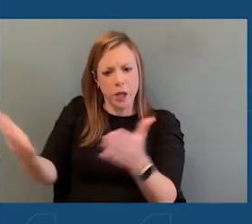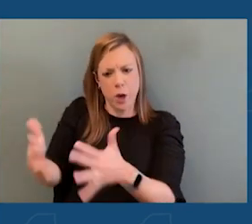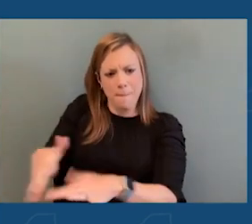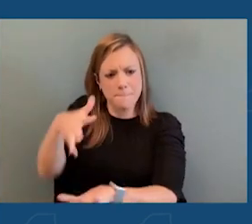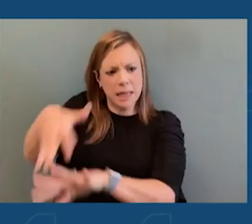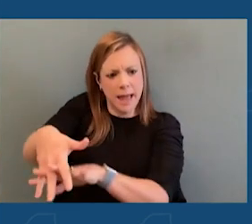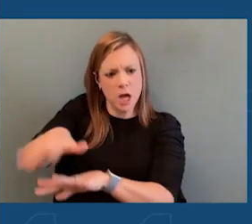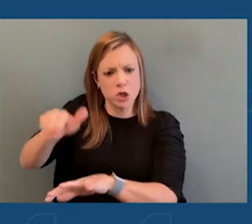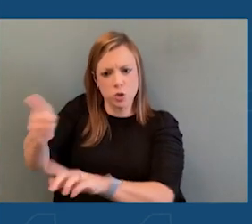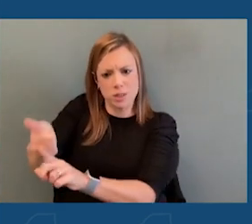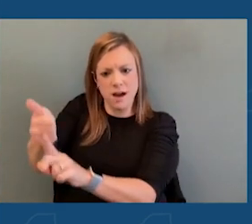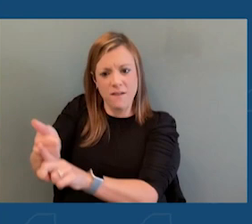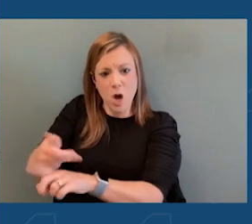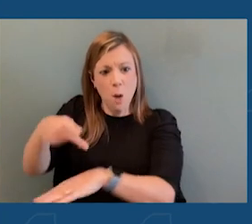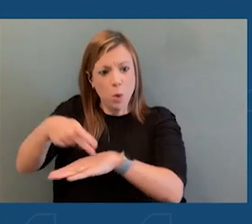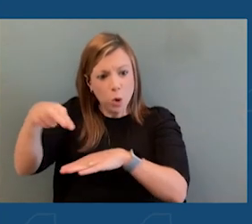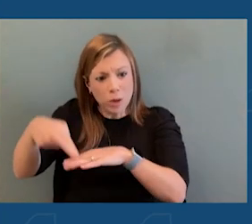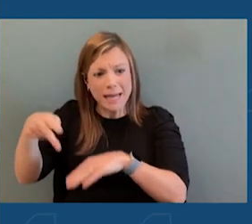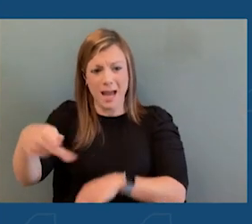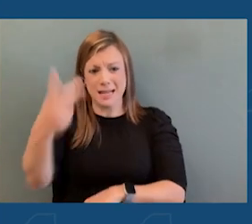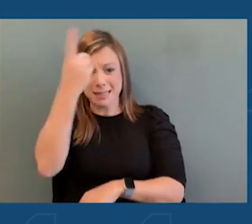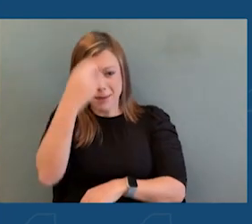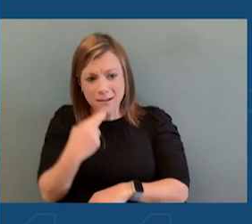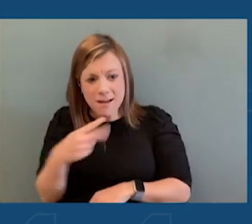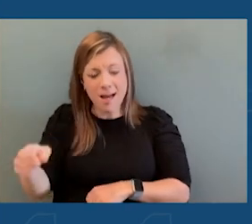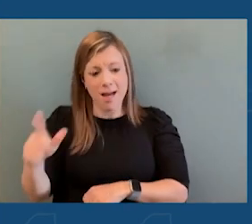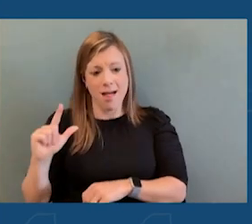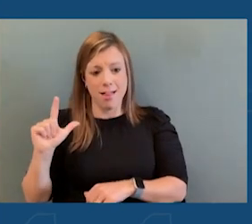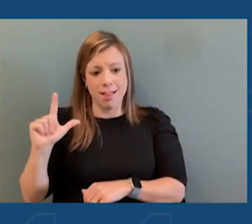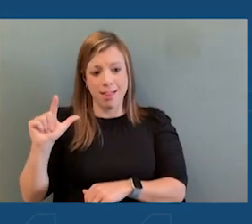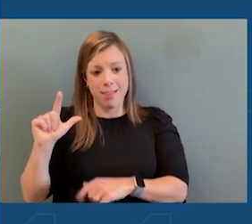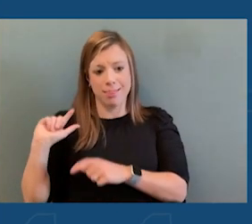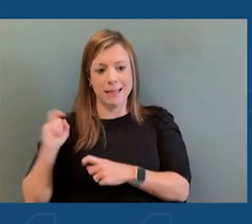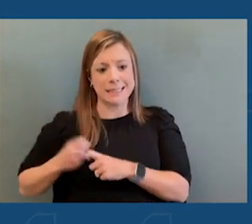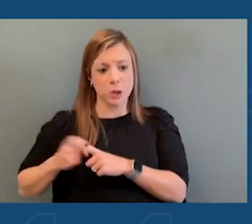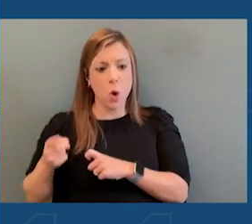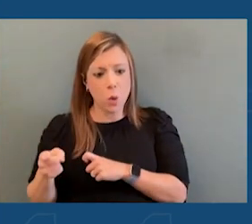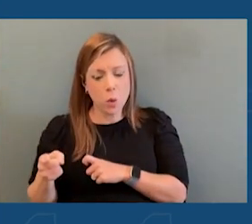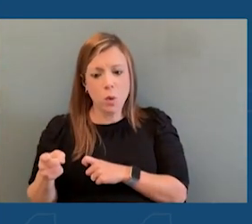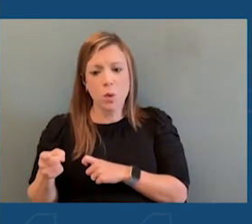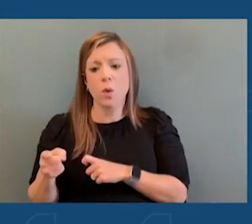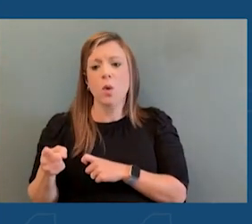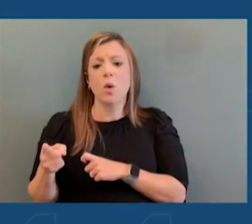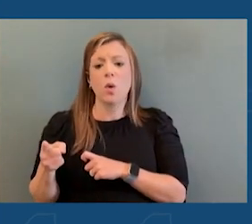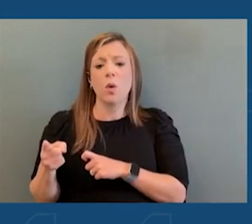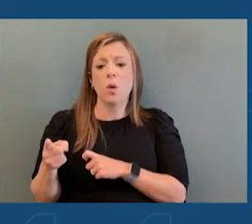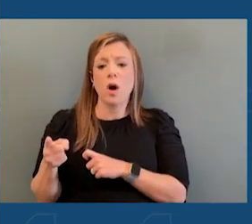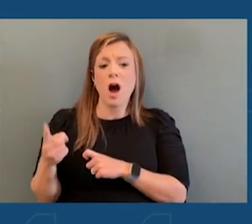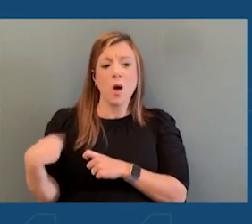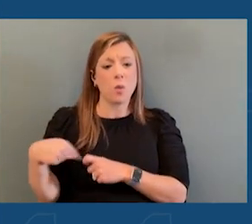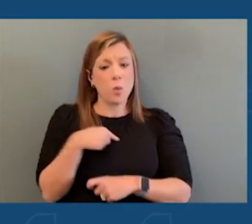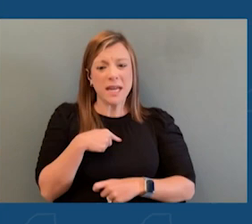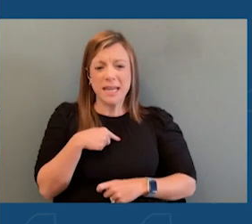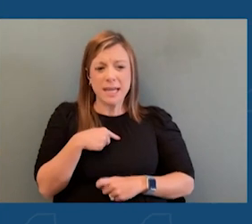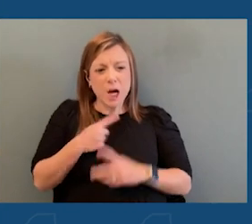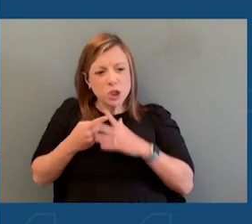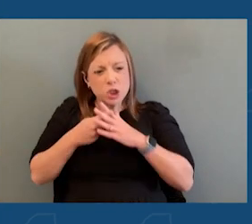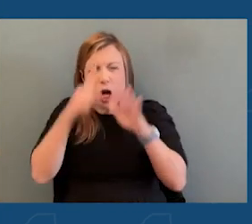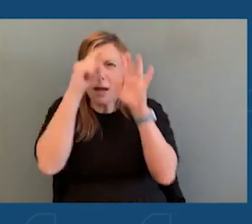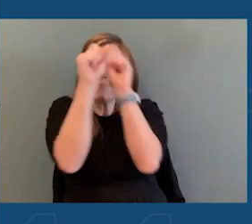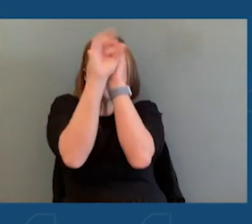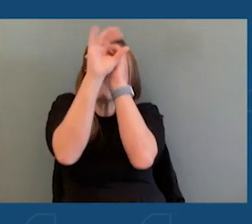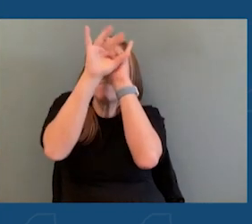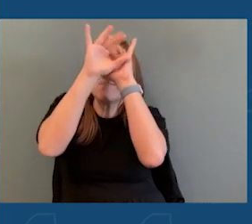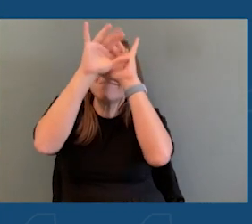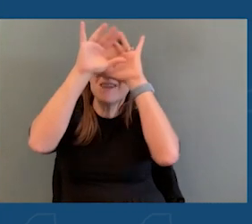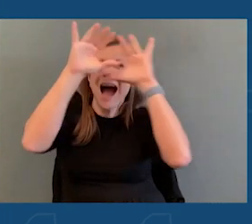Ricans and Dominicans and the Latino and all New Yorkers together. Doctor, as you know, when we started this process, thinking about the vision of the